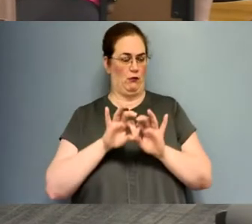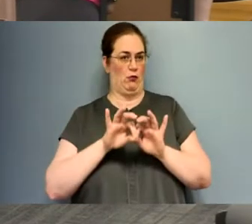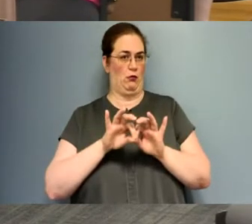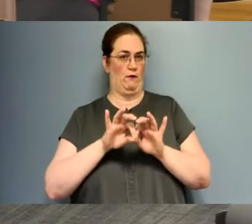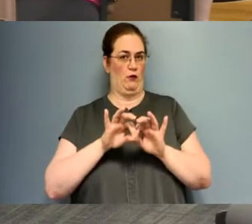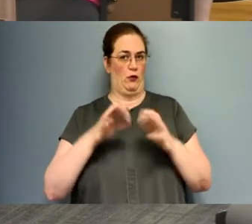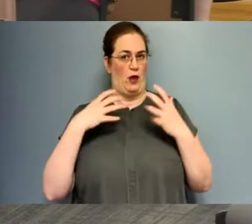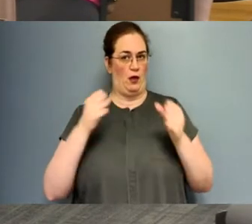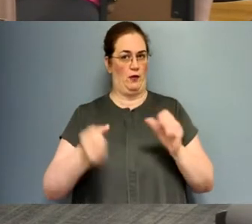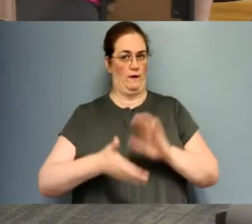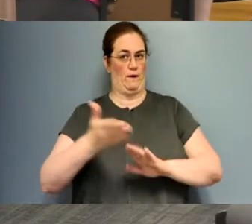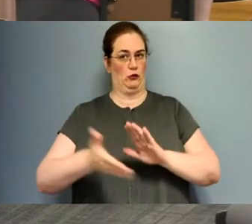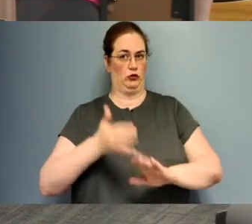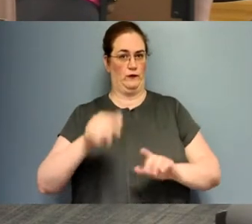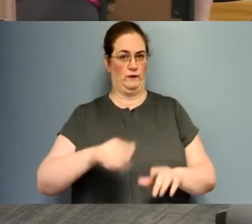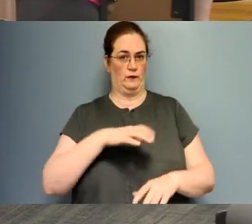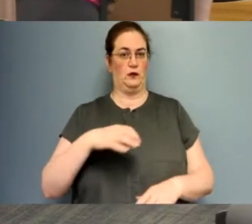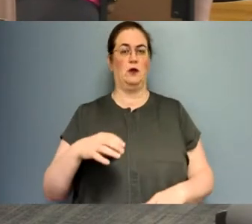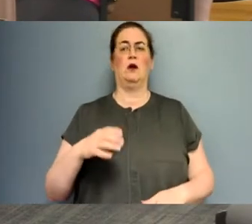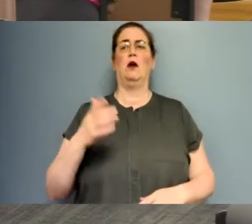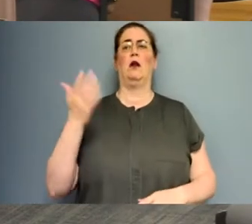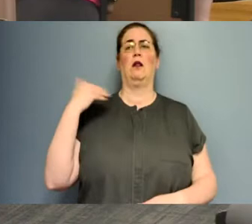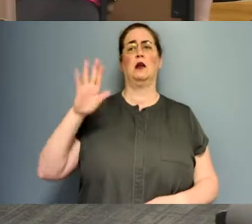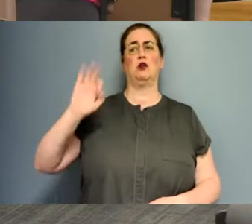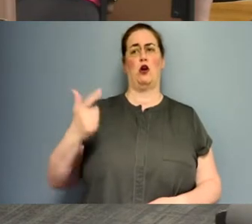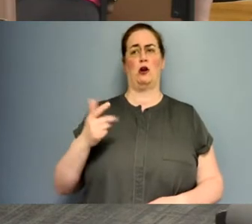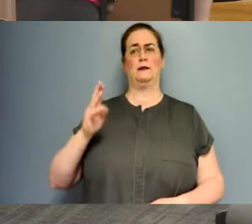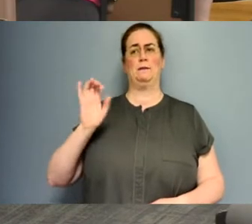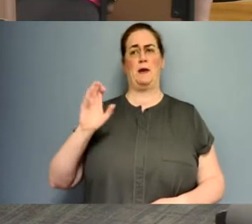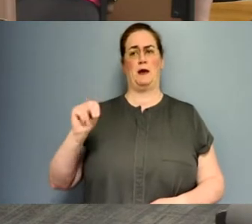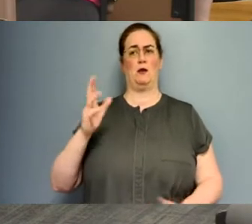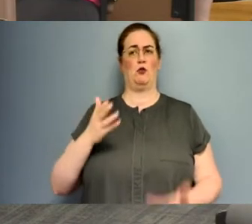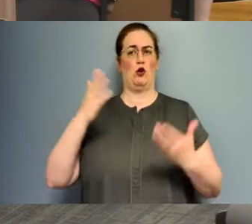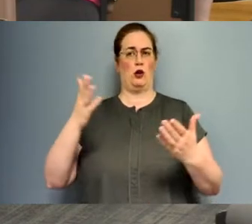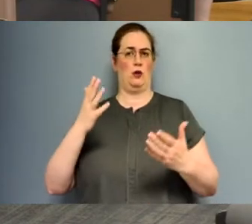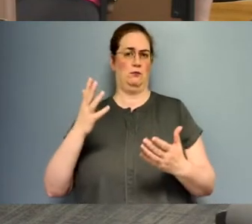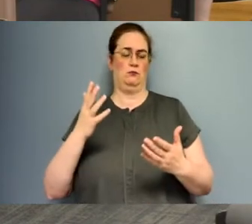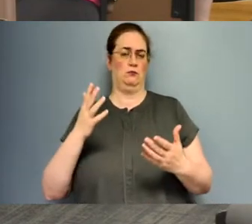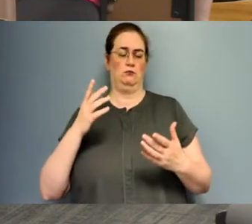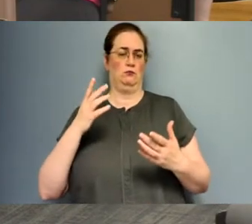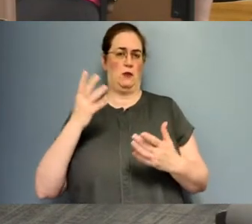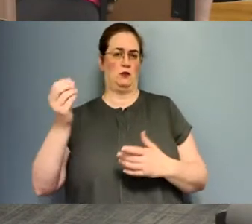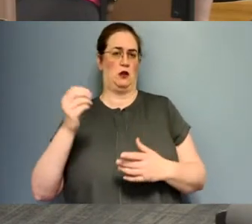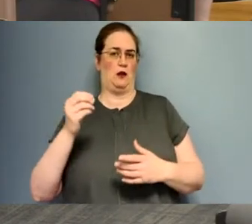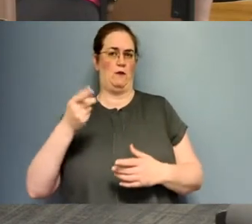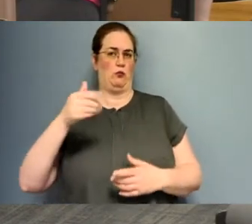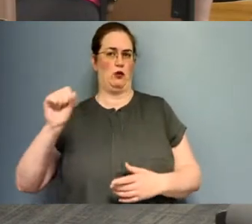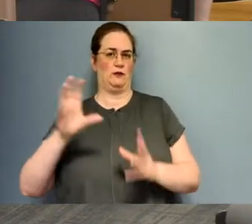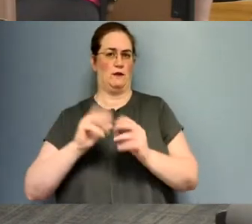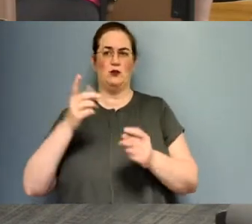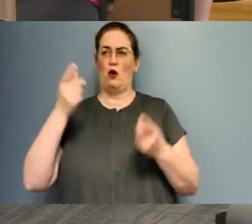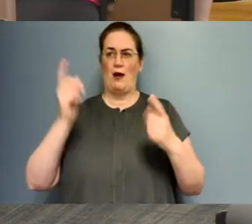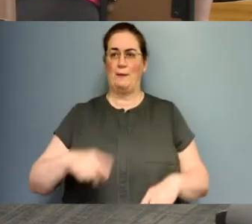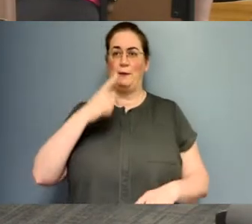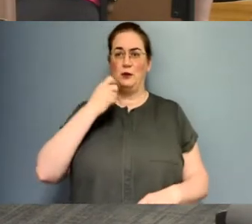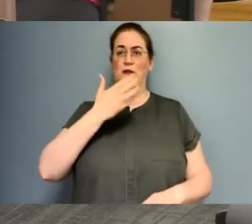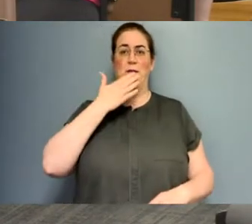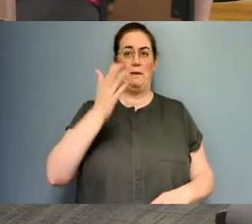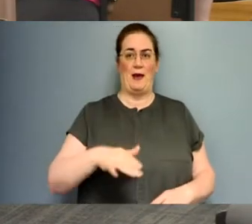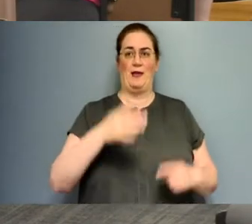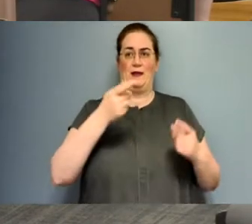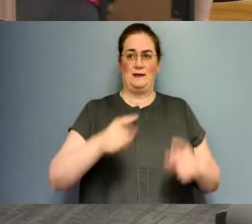county. Last August, Megan brought up the great point outside at the press conference. This all happened because bad things happened to